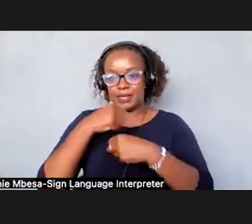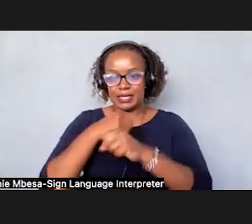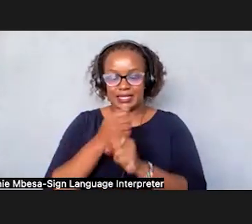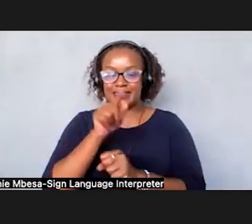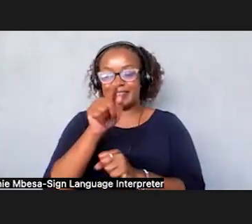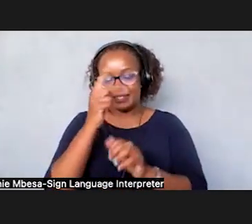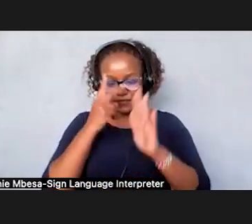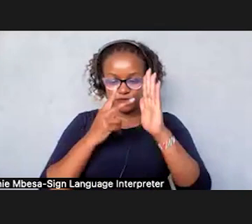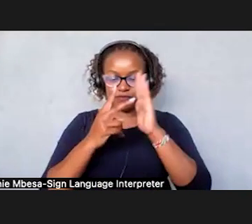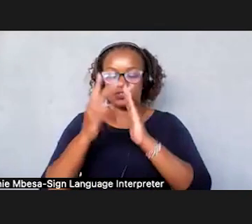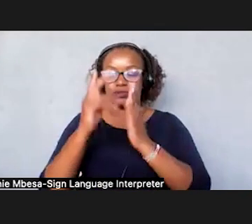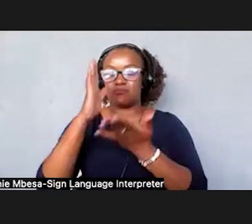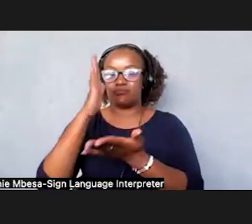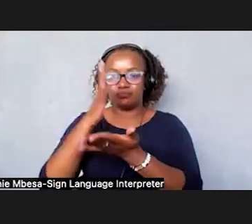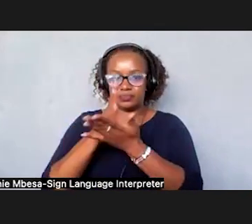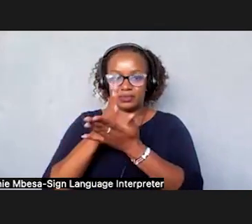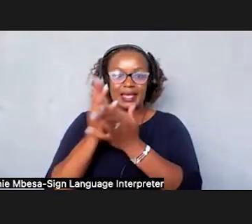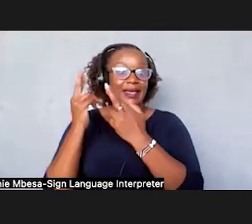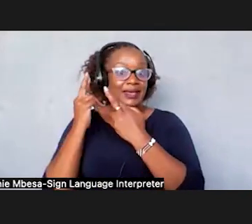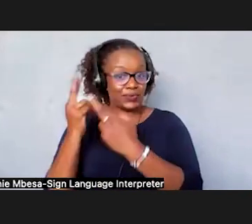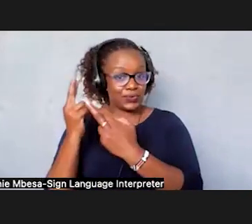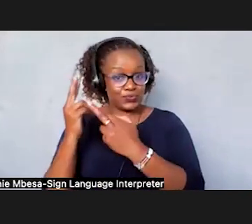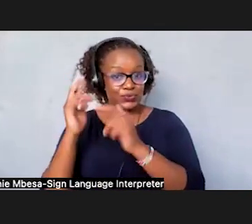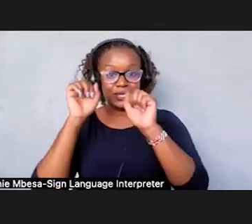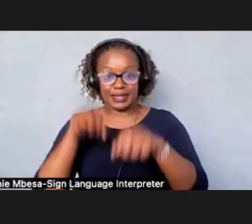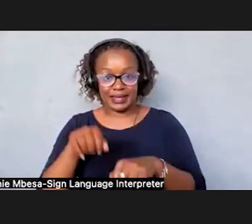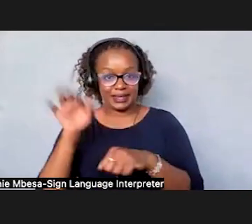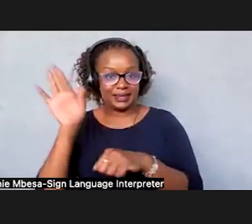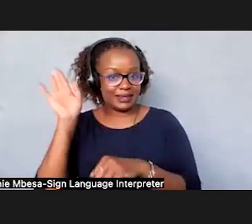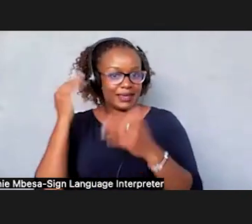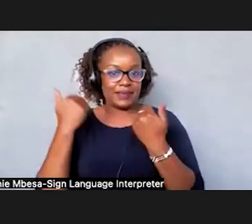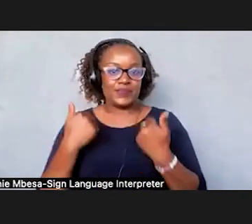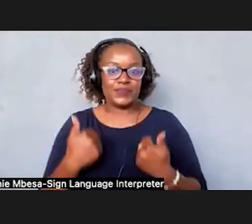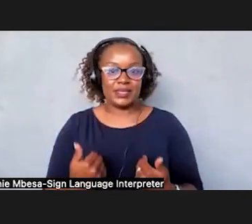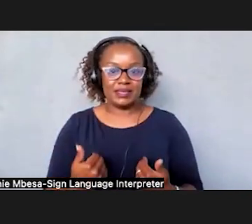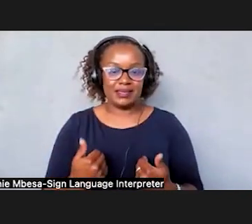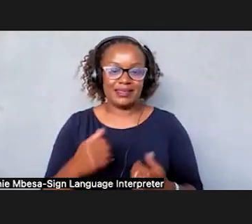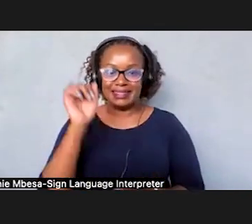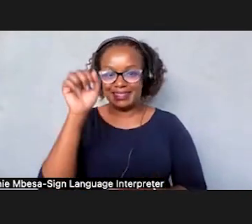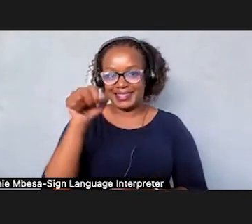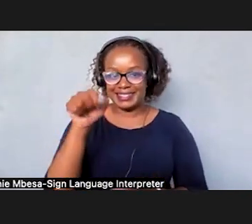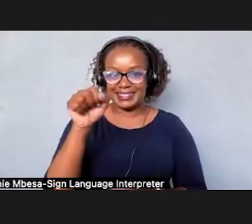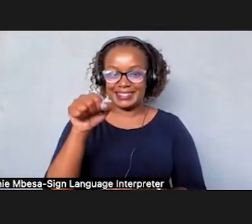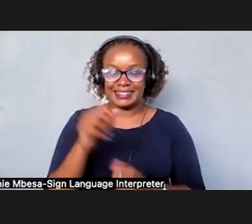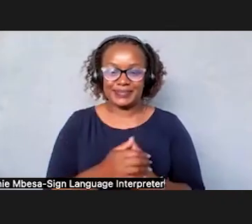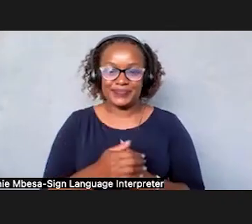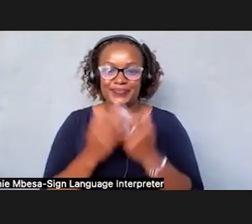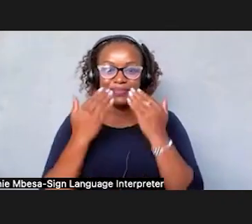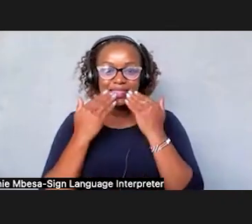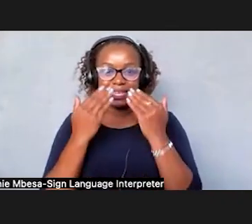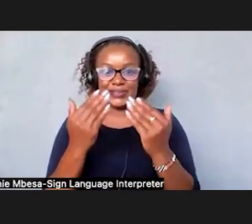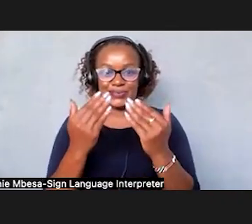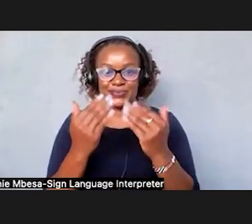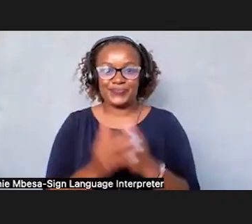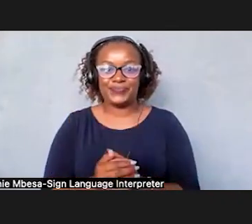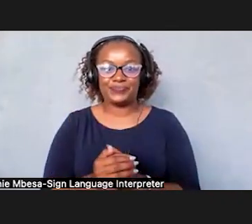I hope you can still hear me. Yes. Loud and clear. Thank you. Thank you so